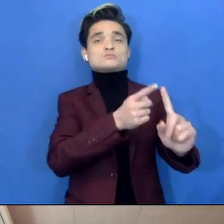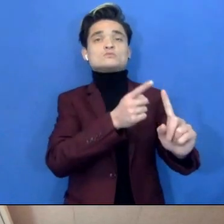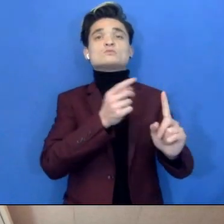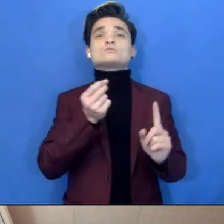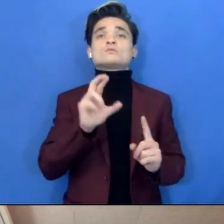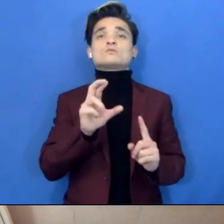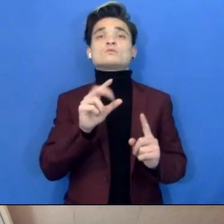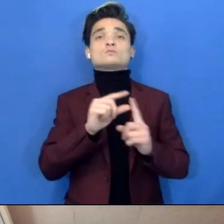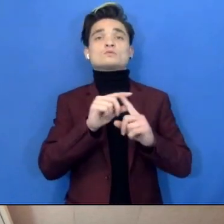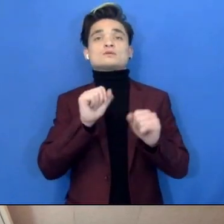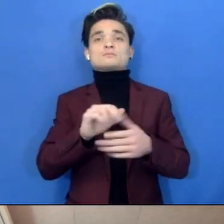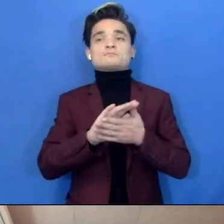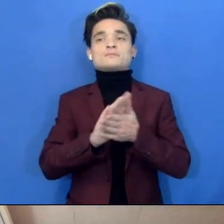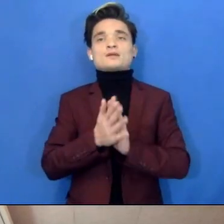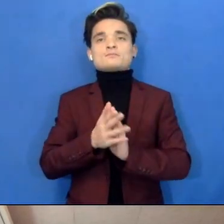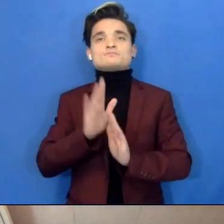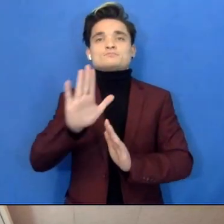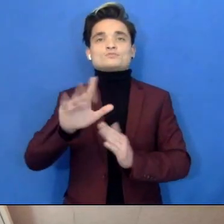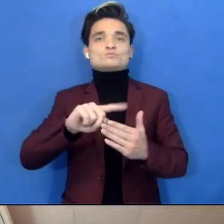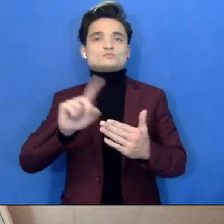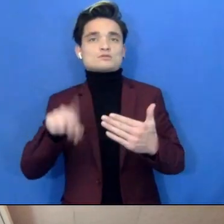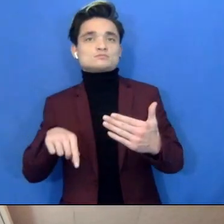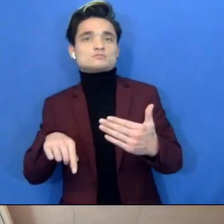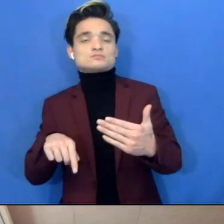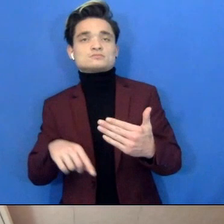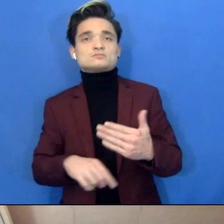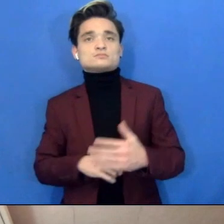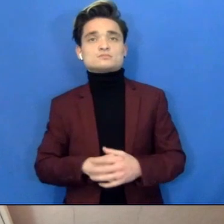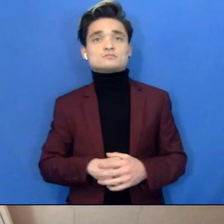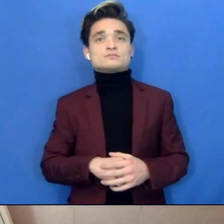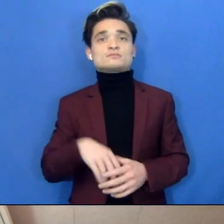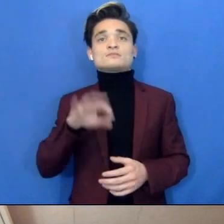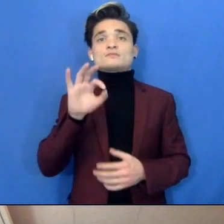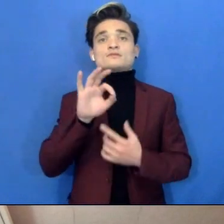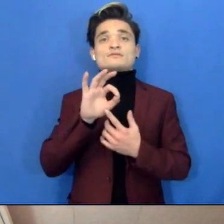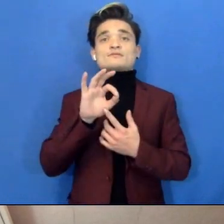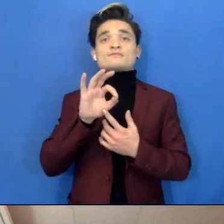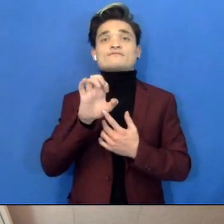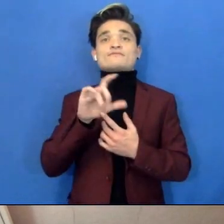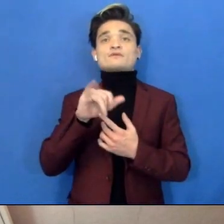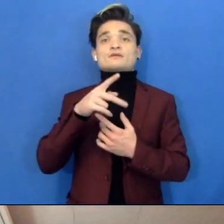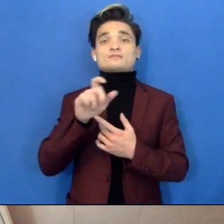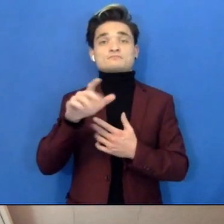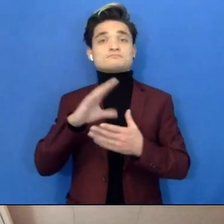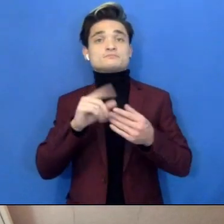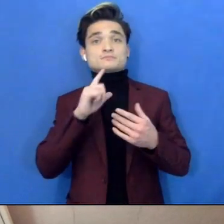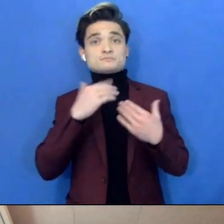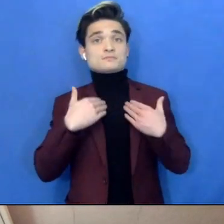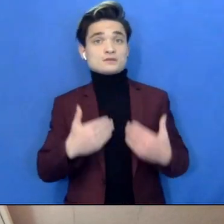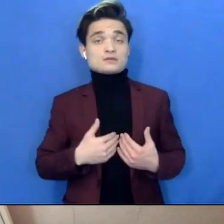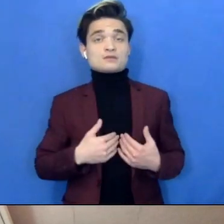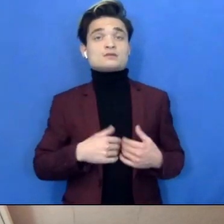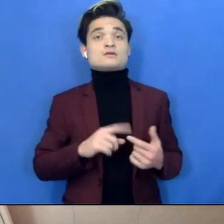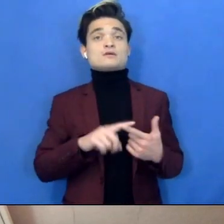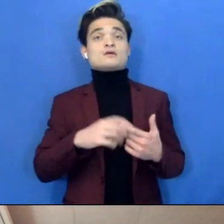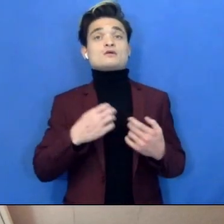leads body, emotion, words. And for me, I lead emotion, body, words. But Felipe and